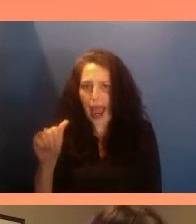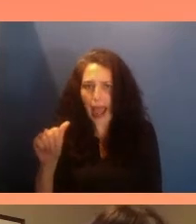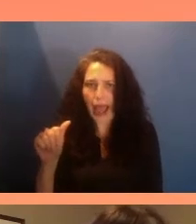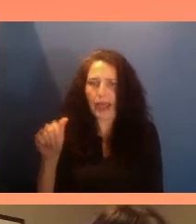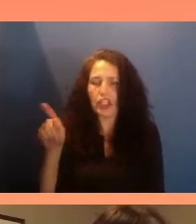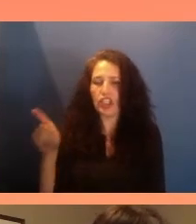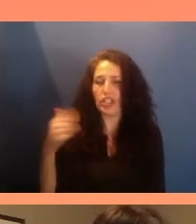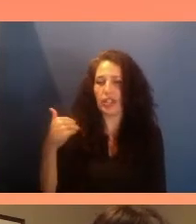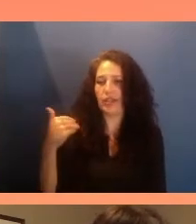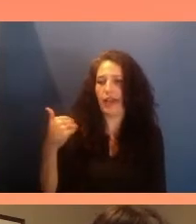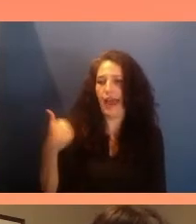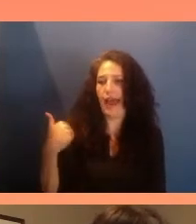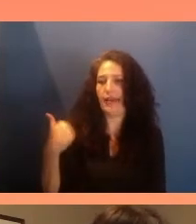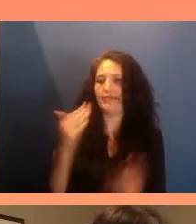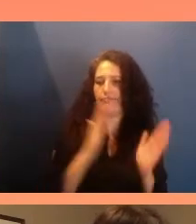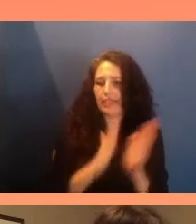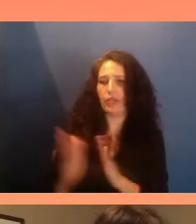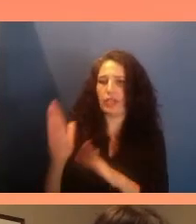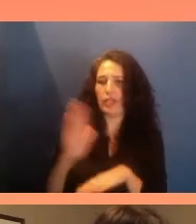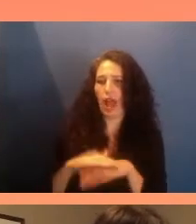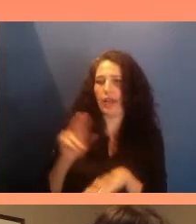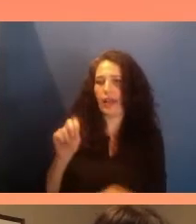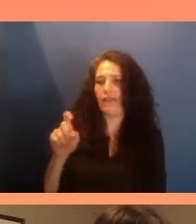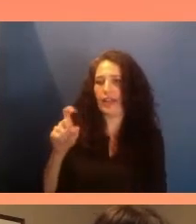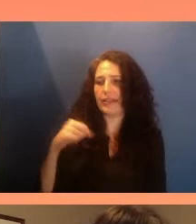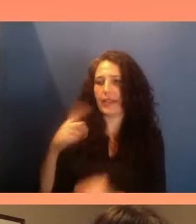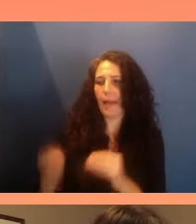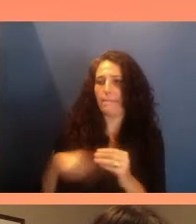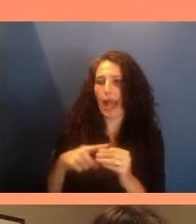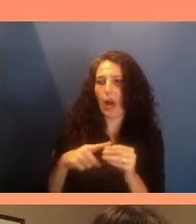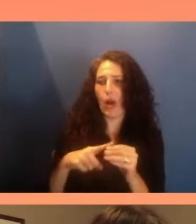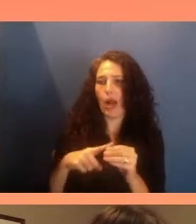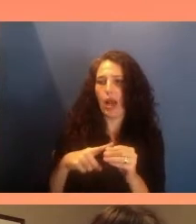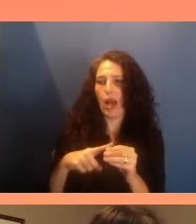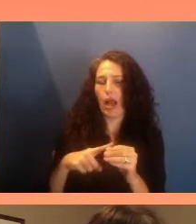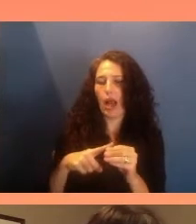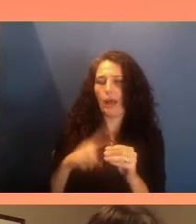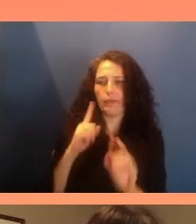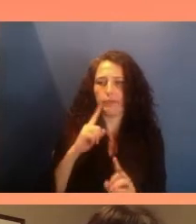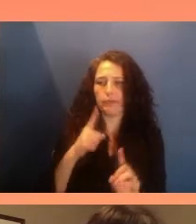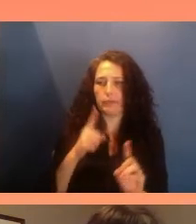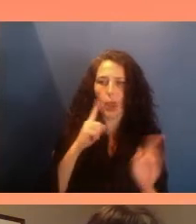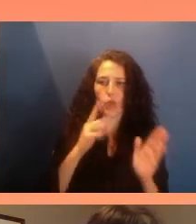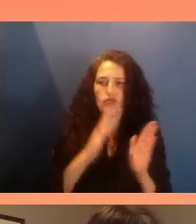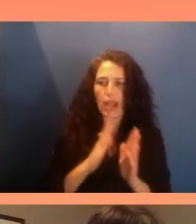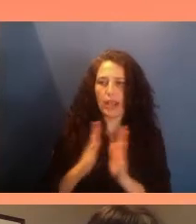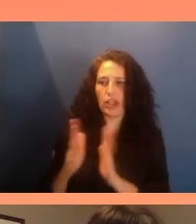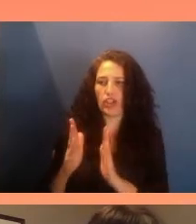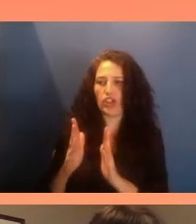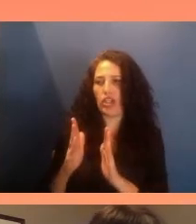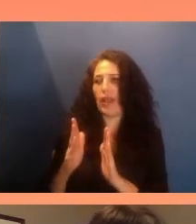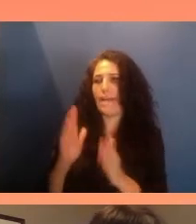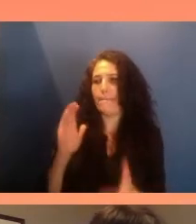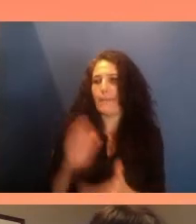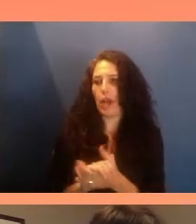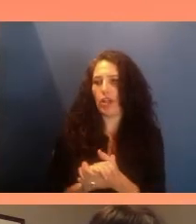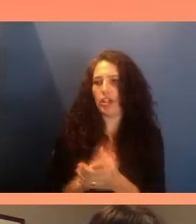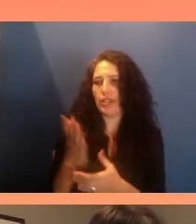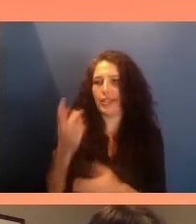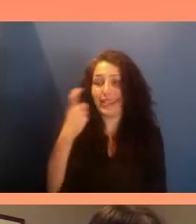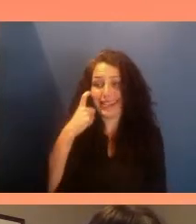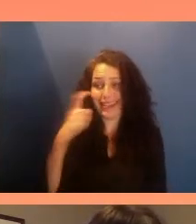arranged marriages in India and about a matchmaker. And that was, became an enormous